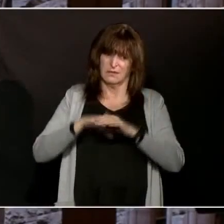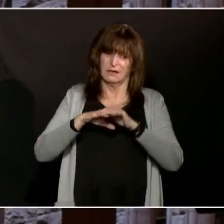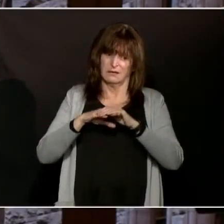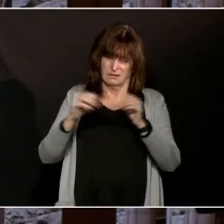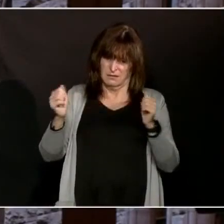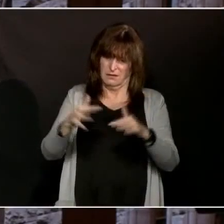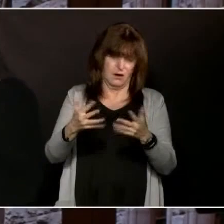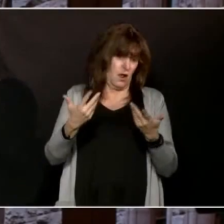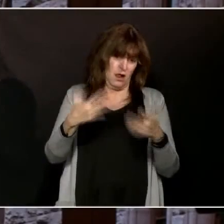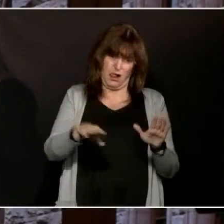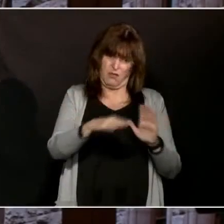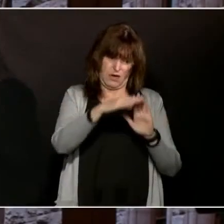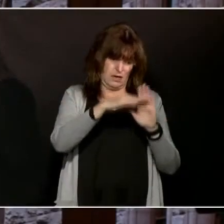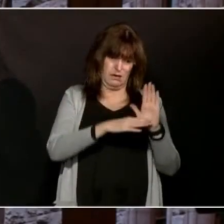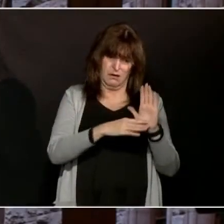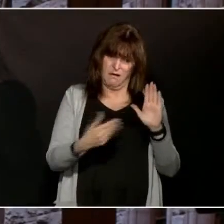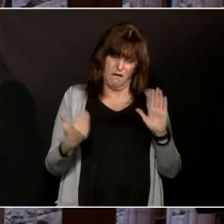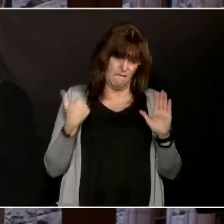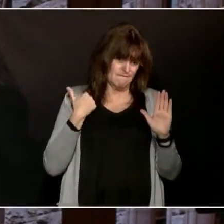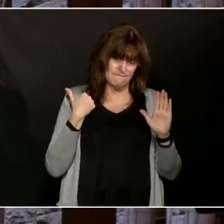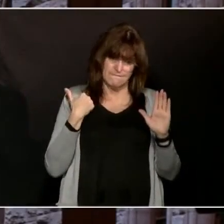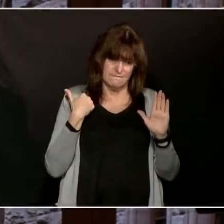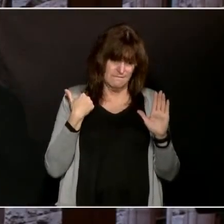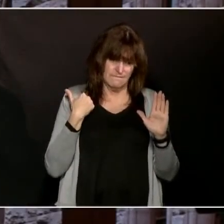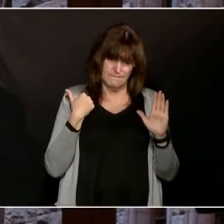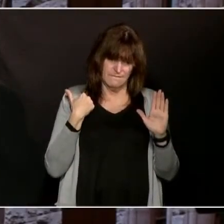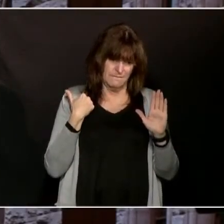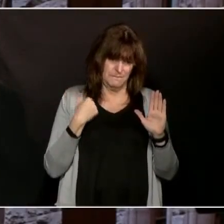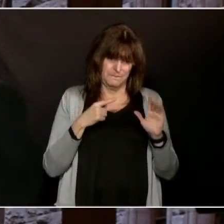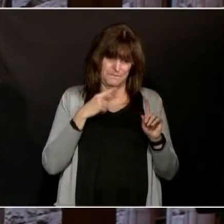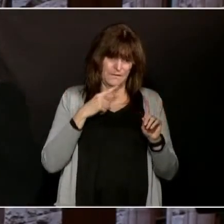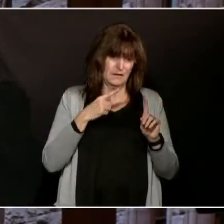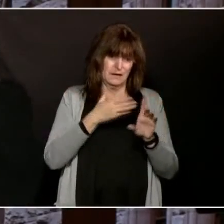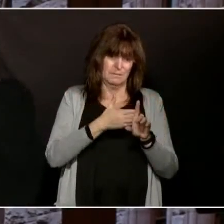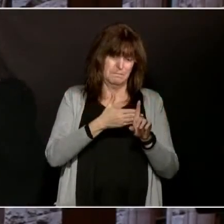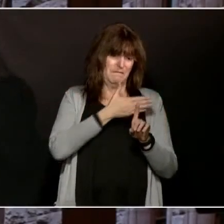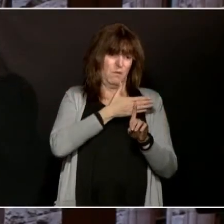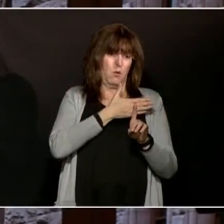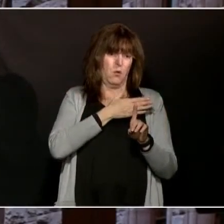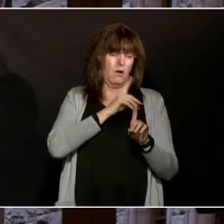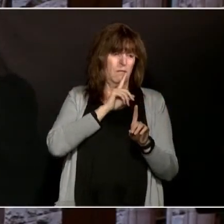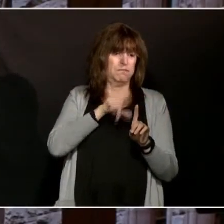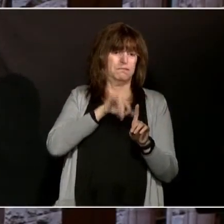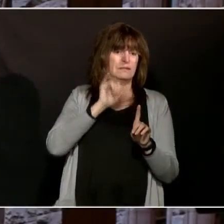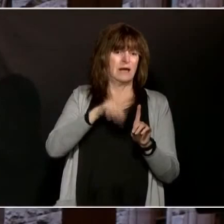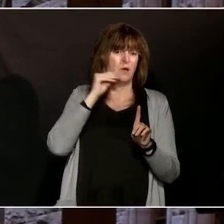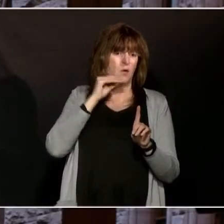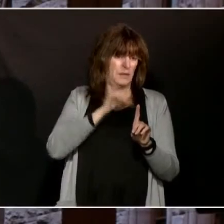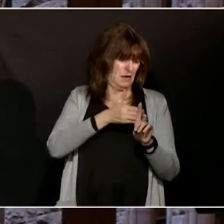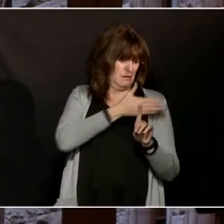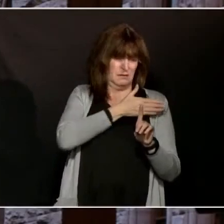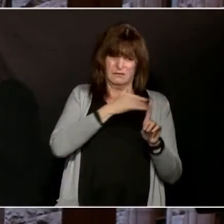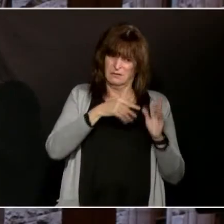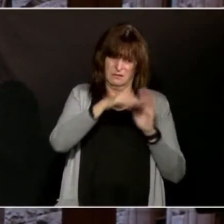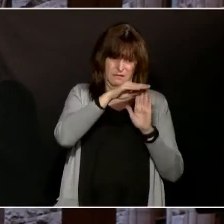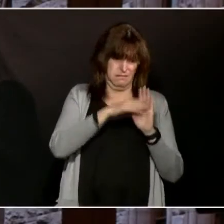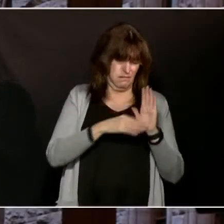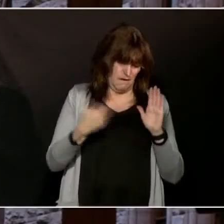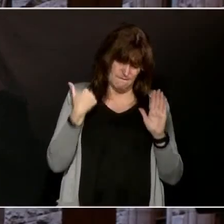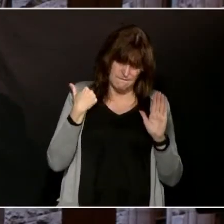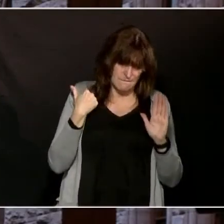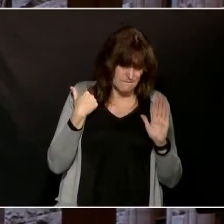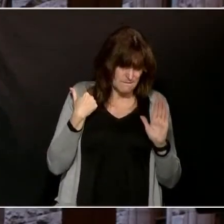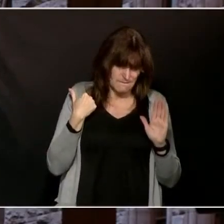aspects, even before the stay-at-home order, are still in place, including reporting and using peace officers